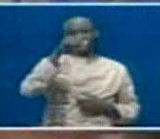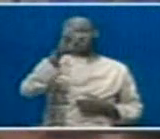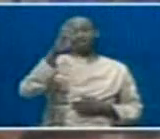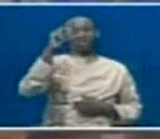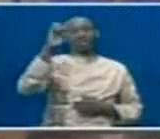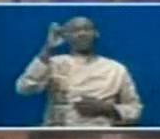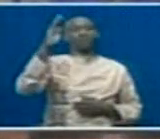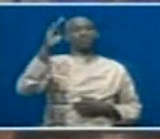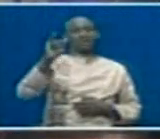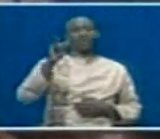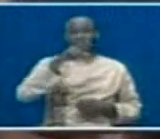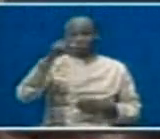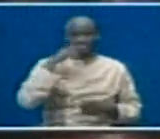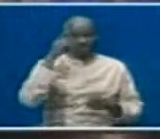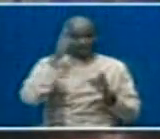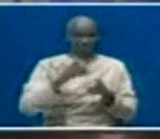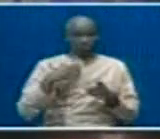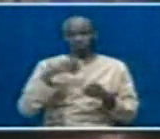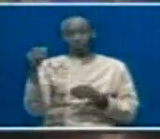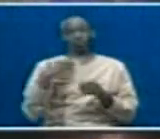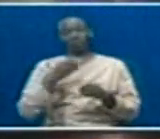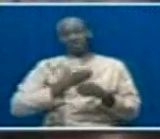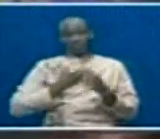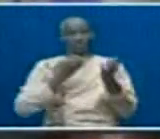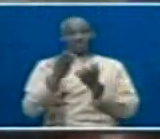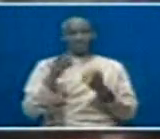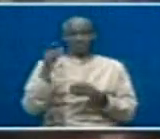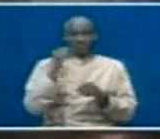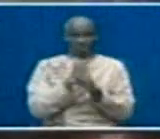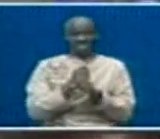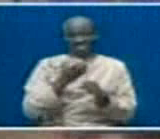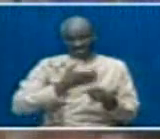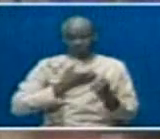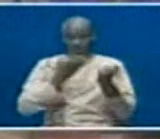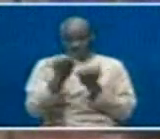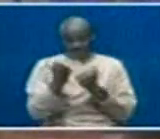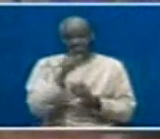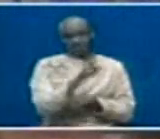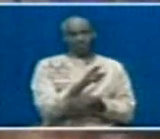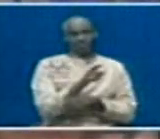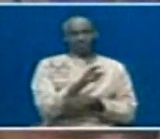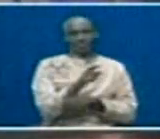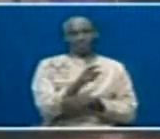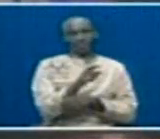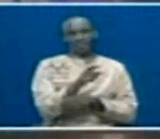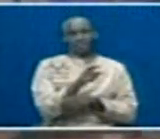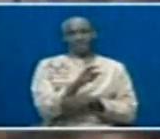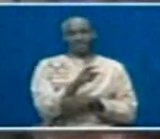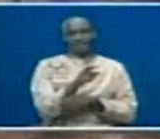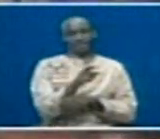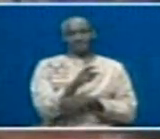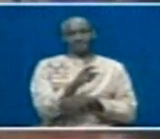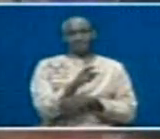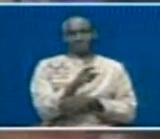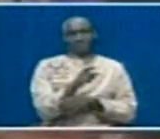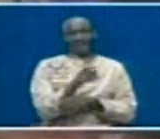but he decided to go into civil service. Mm. He was more of a civil servant than. And